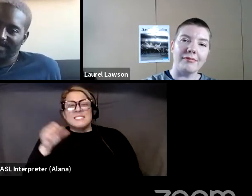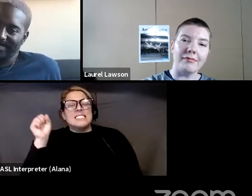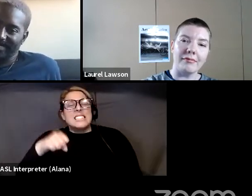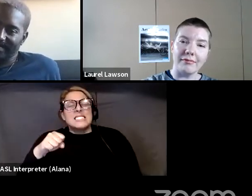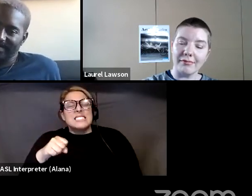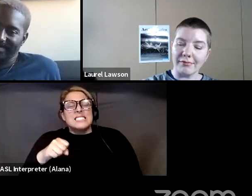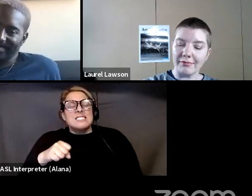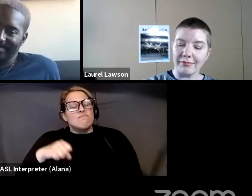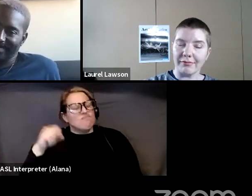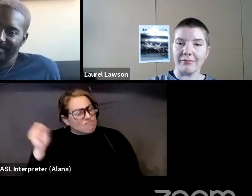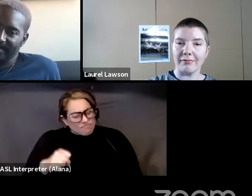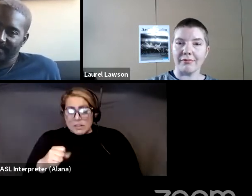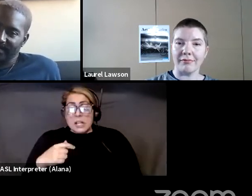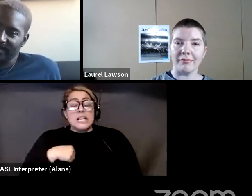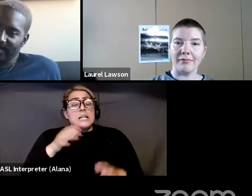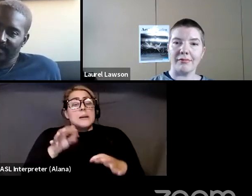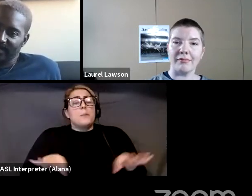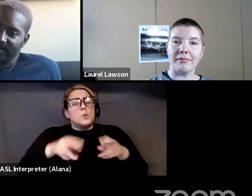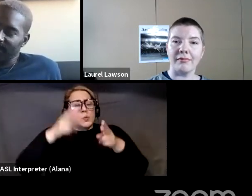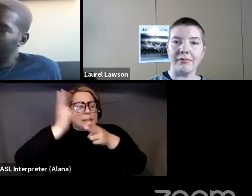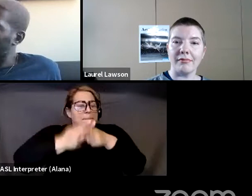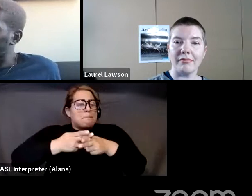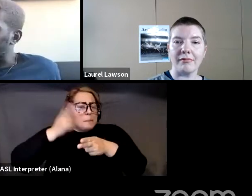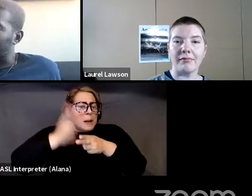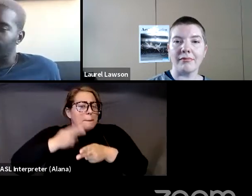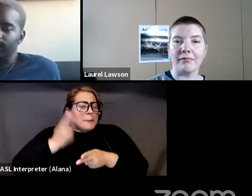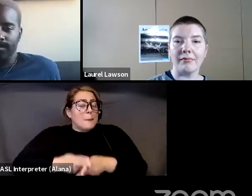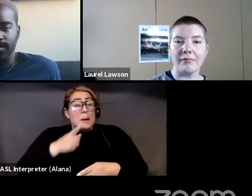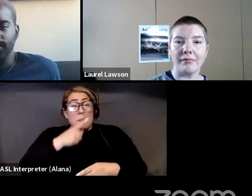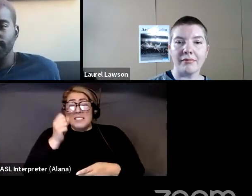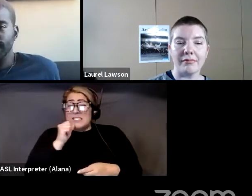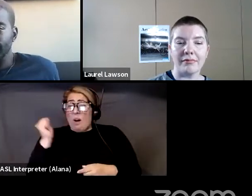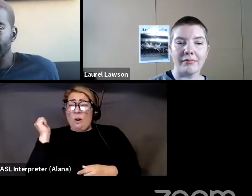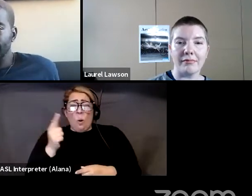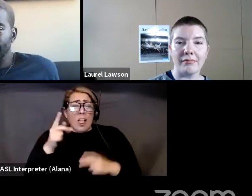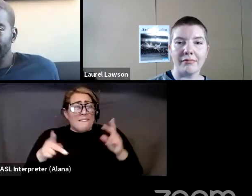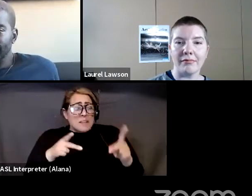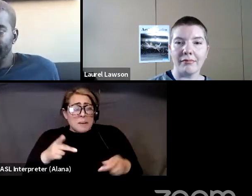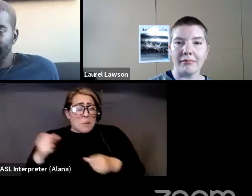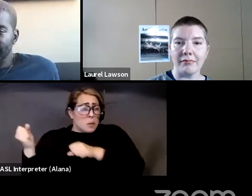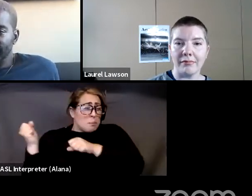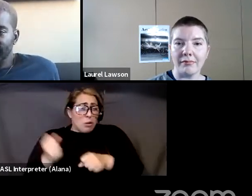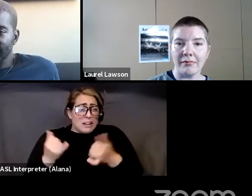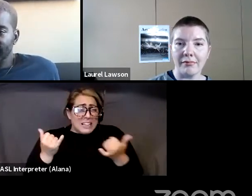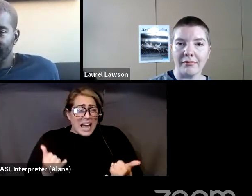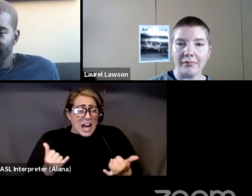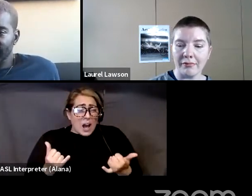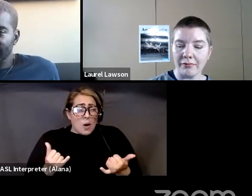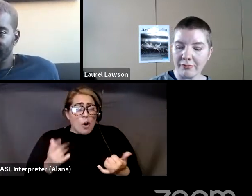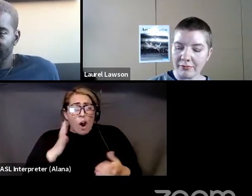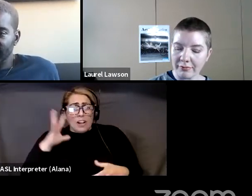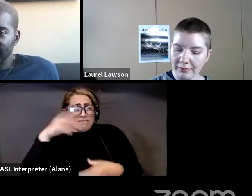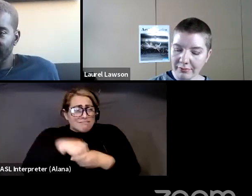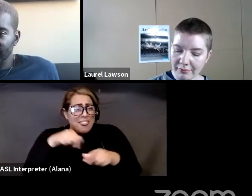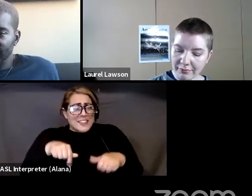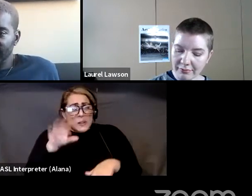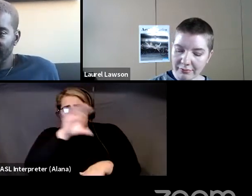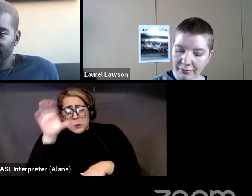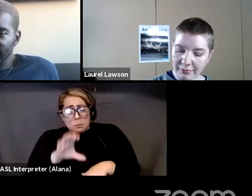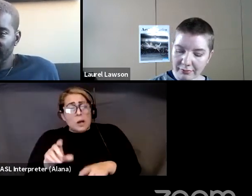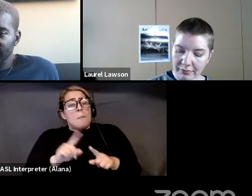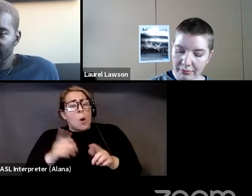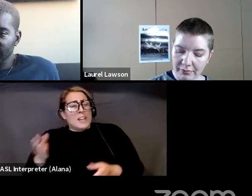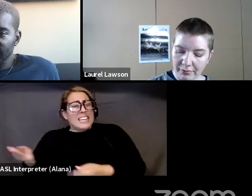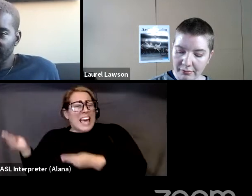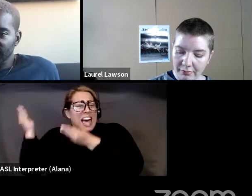Yes, it's important to name because not all of the folks that we bring are on this Zoom and that we carry with us